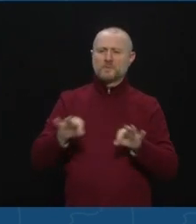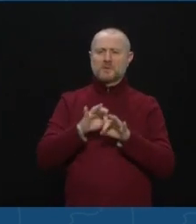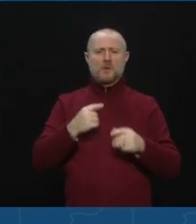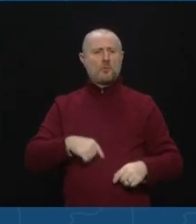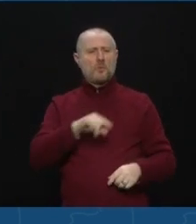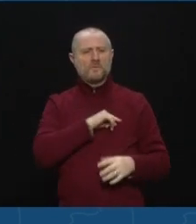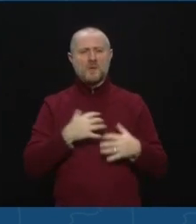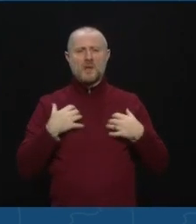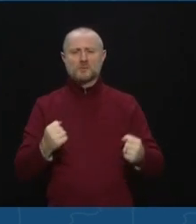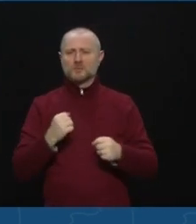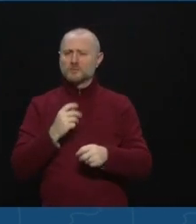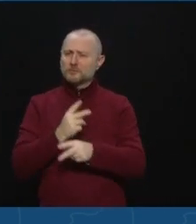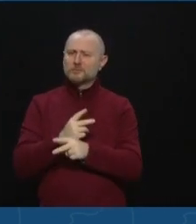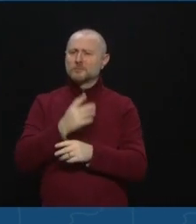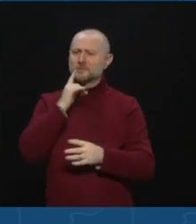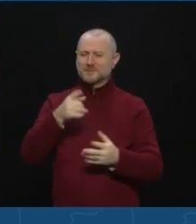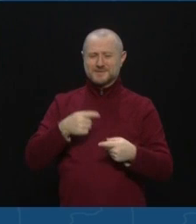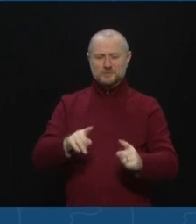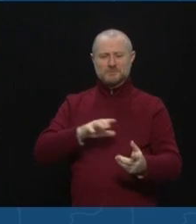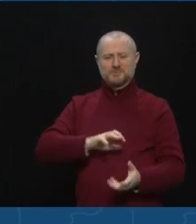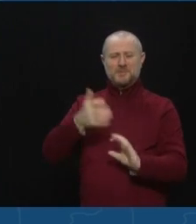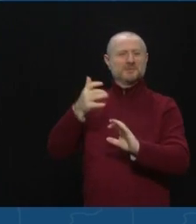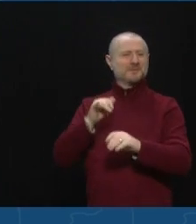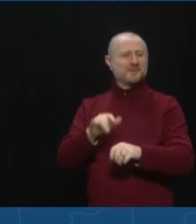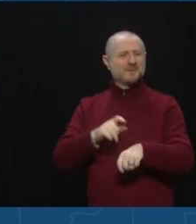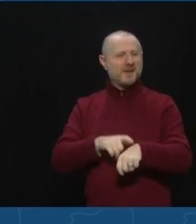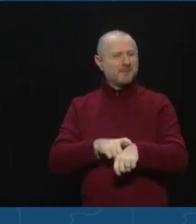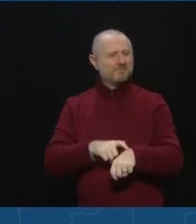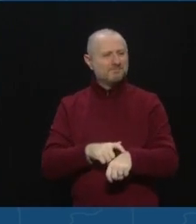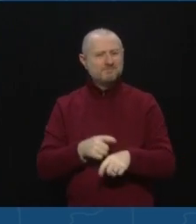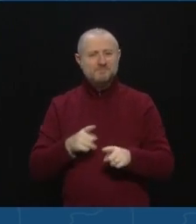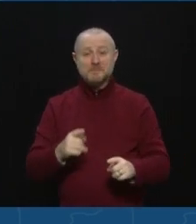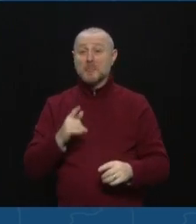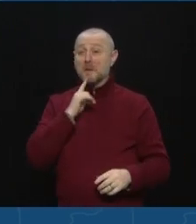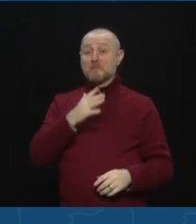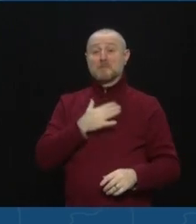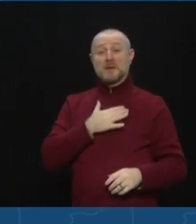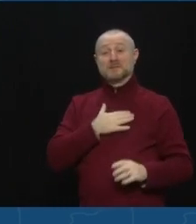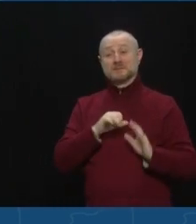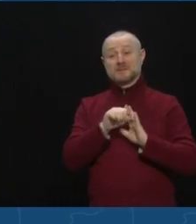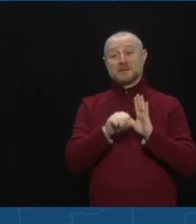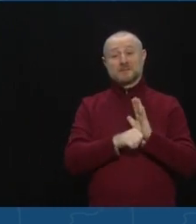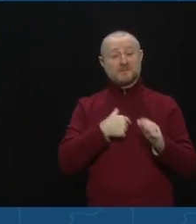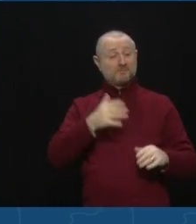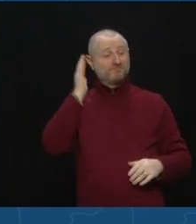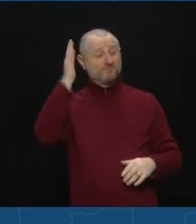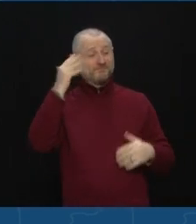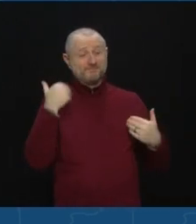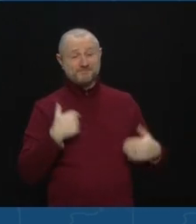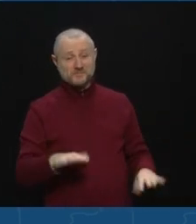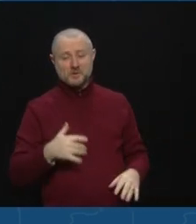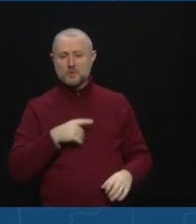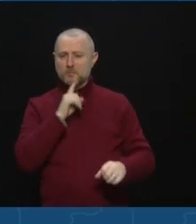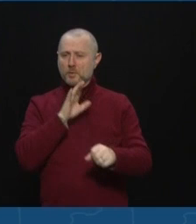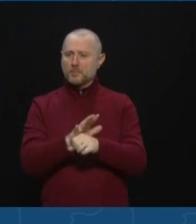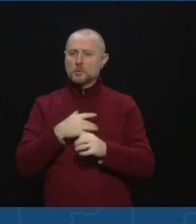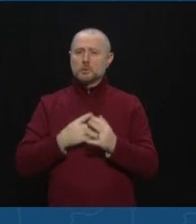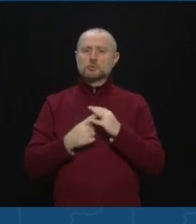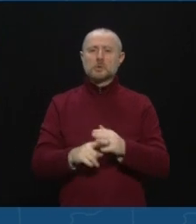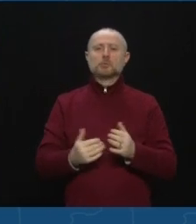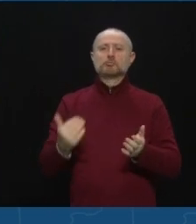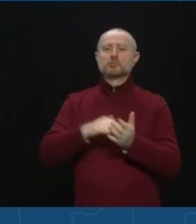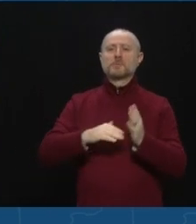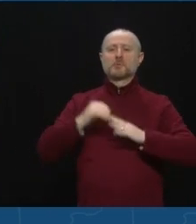especially during a public health crisis. In my State of the State speech, I promised to start by rebuilding our health care